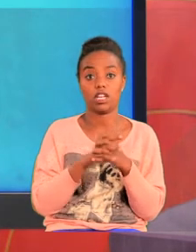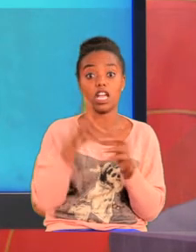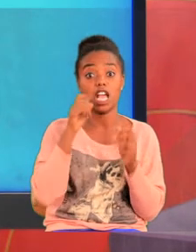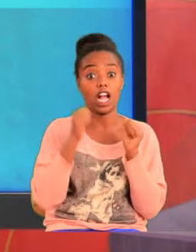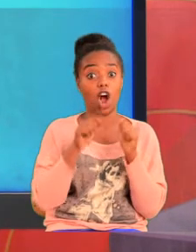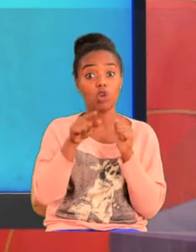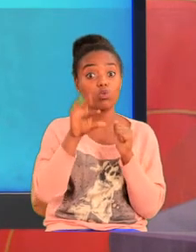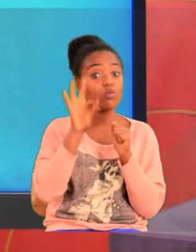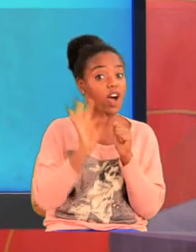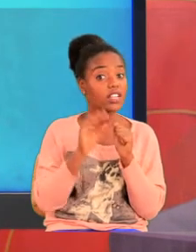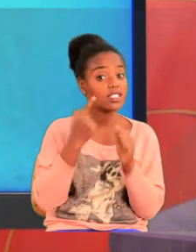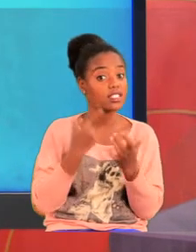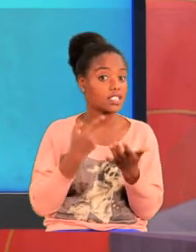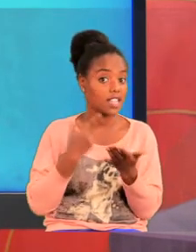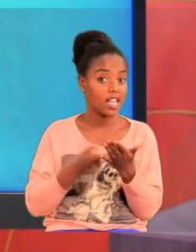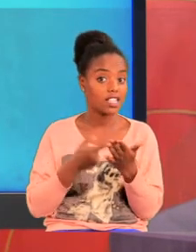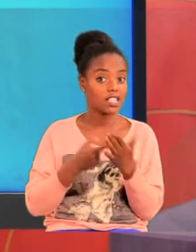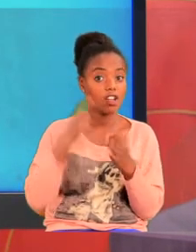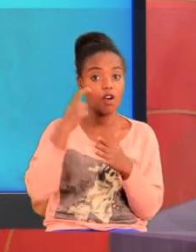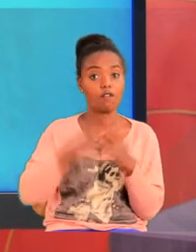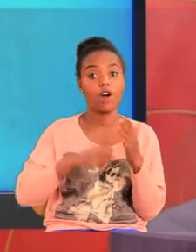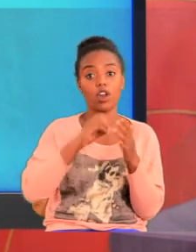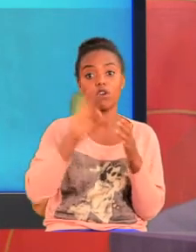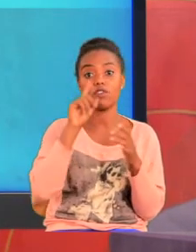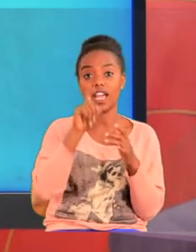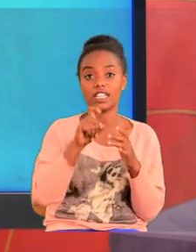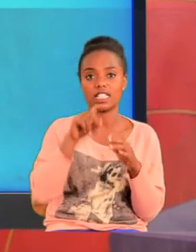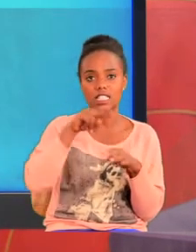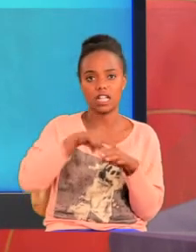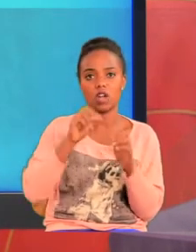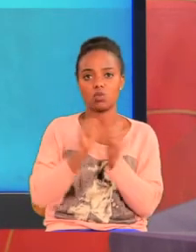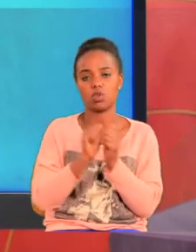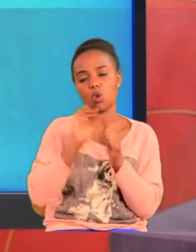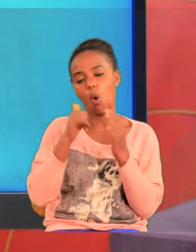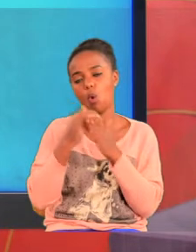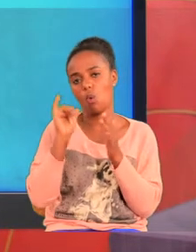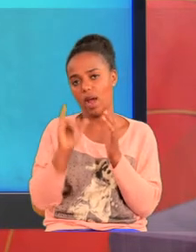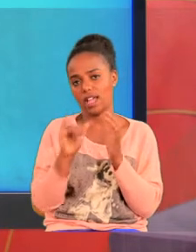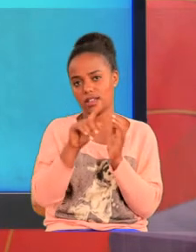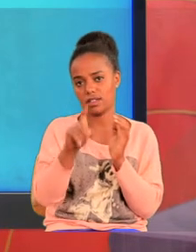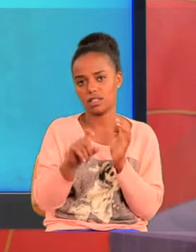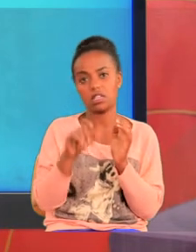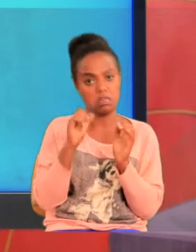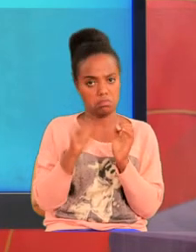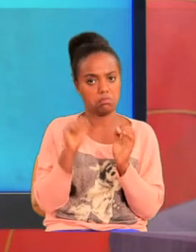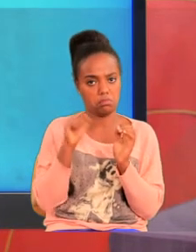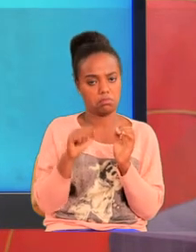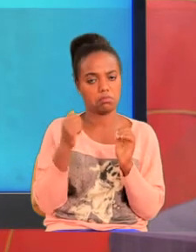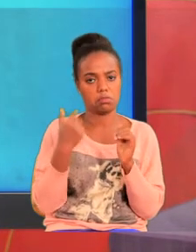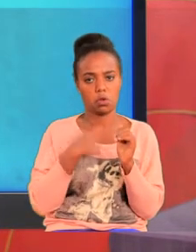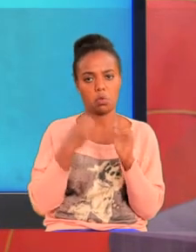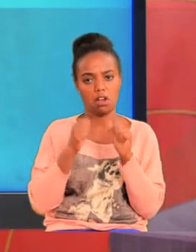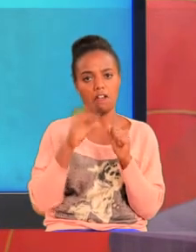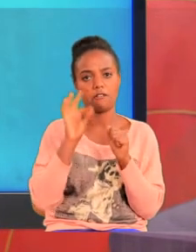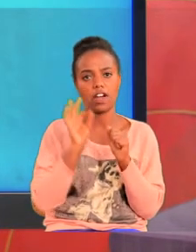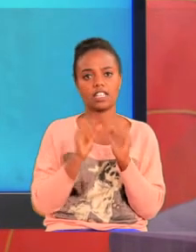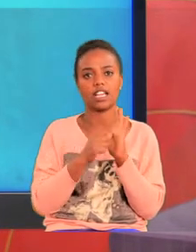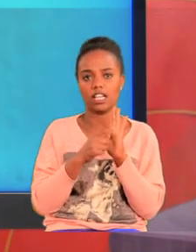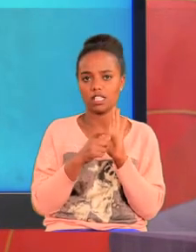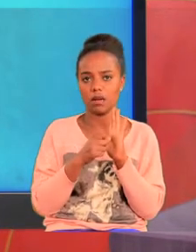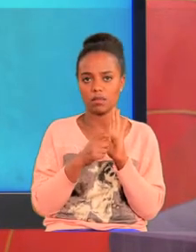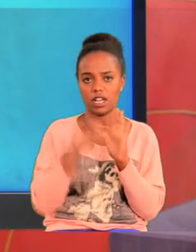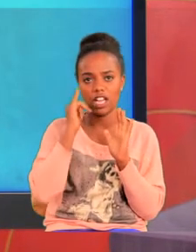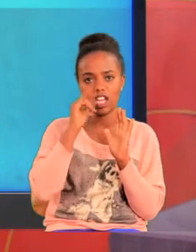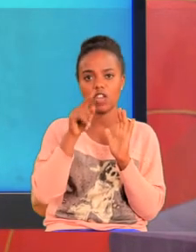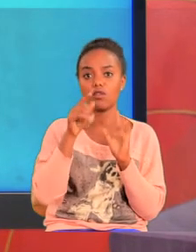Can you find this value of x which stands with all y? Yeah, we can find at least one value. For example,